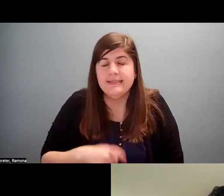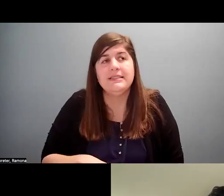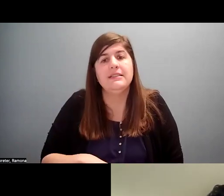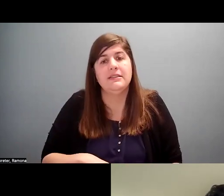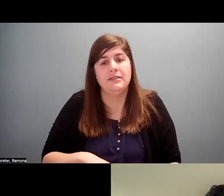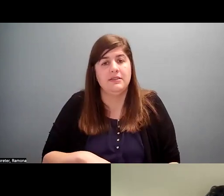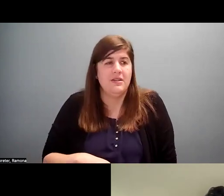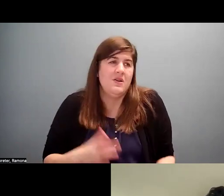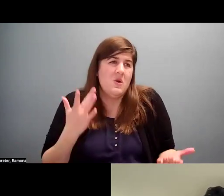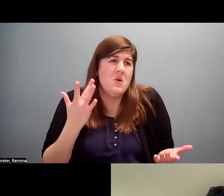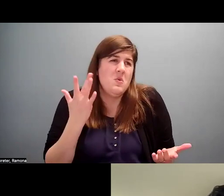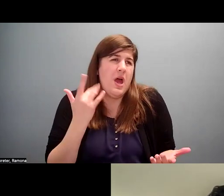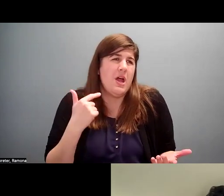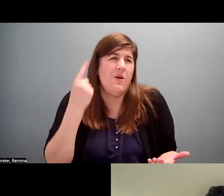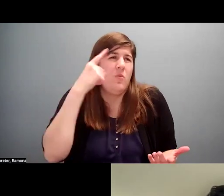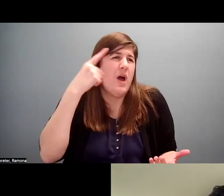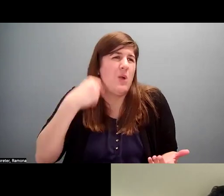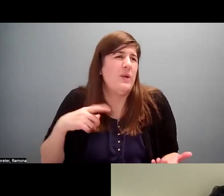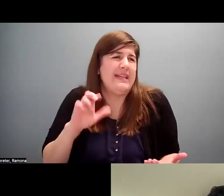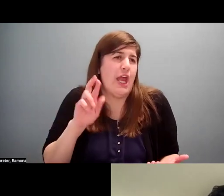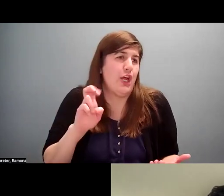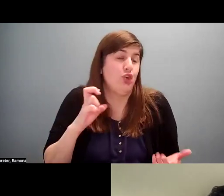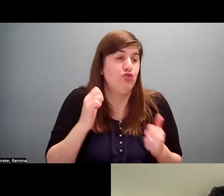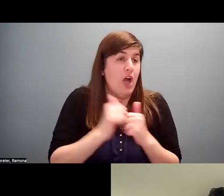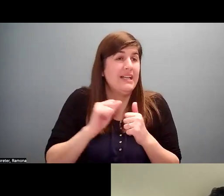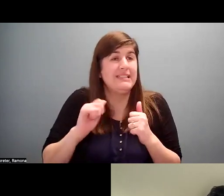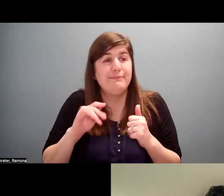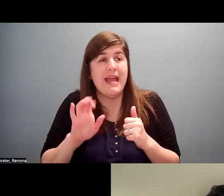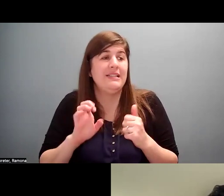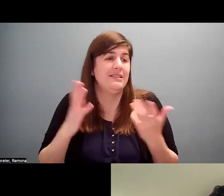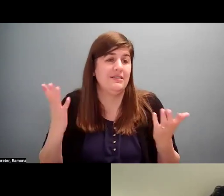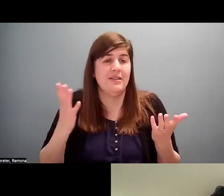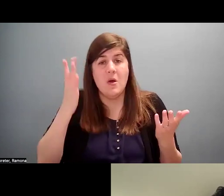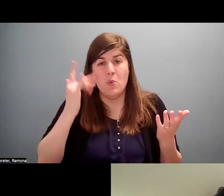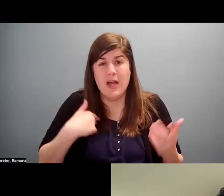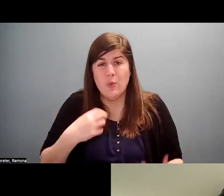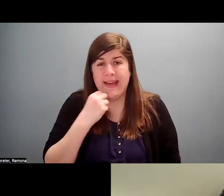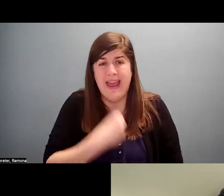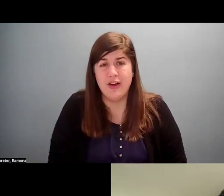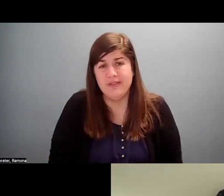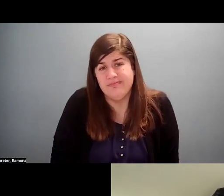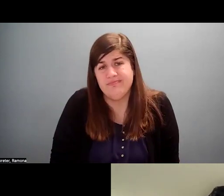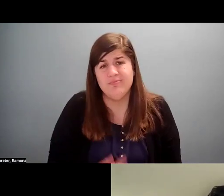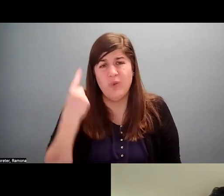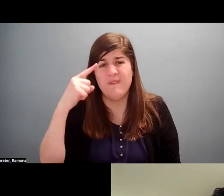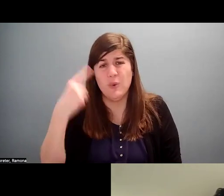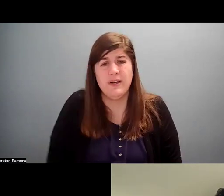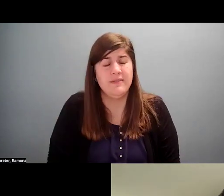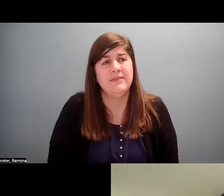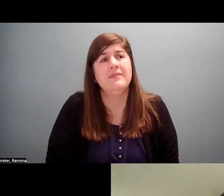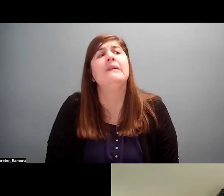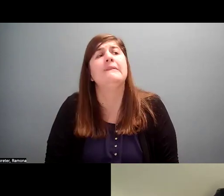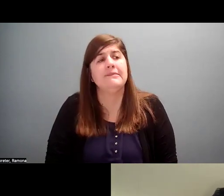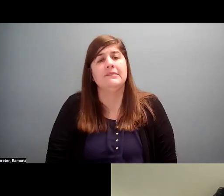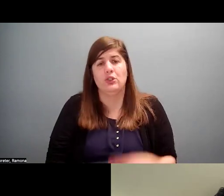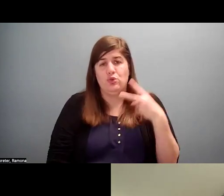why do we care? Like, yeah, there's a rock in space and like it's getting sunburned, whatever. Like, why do I care? I think there's like